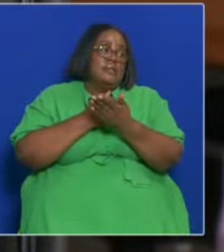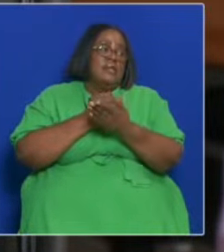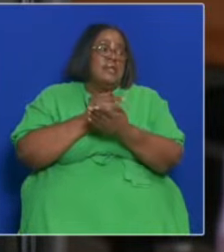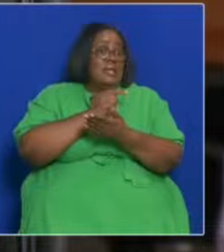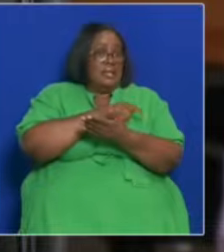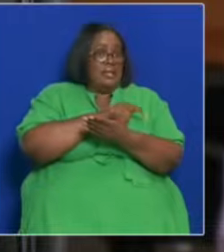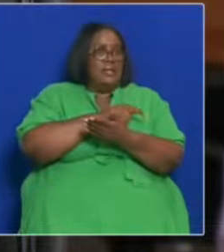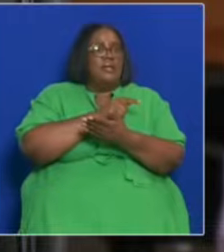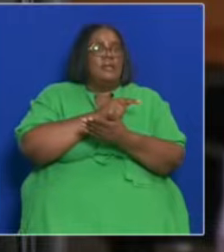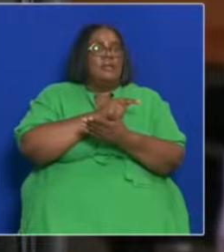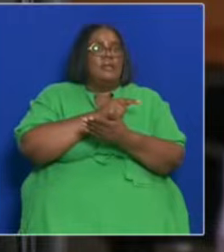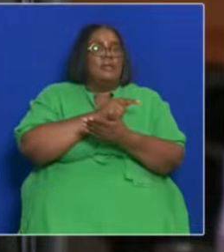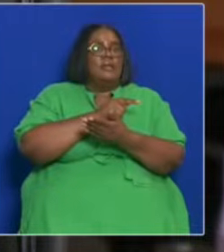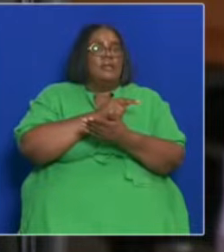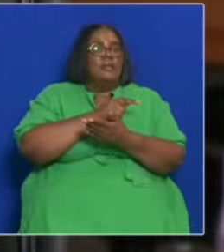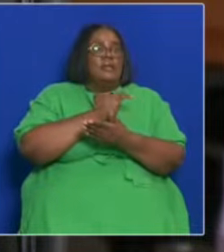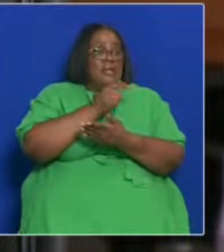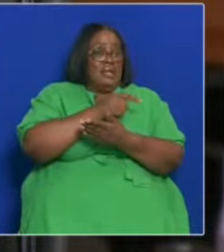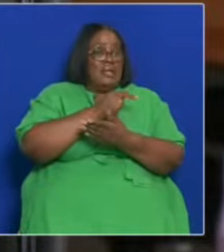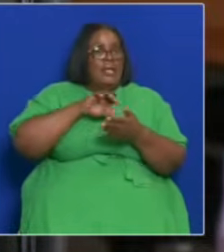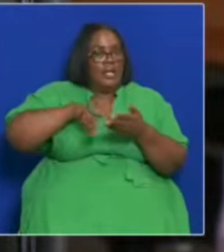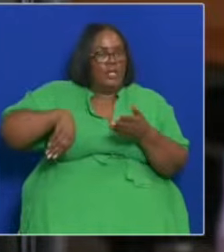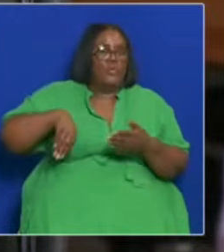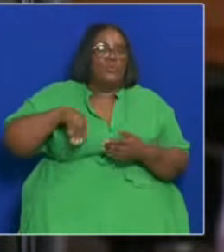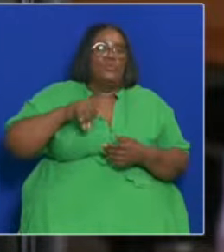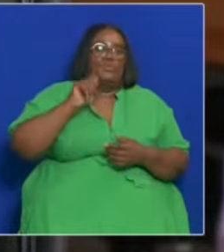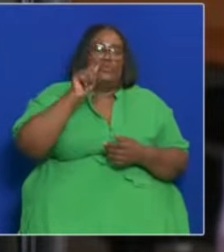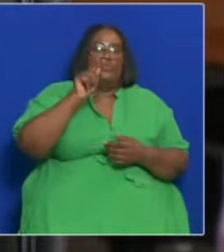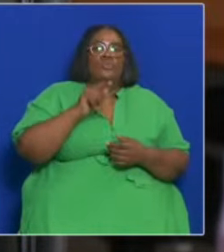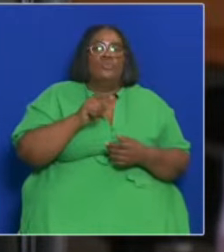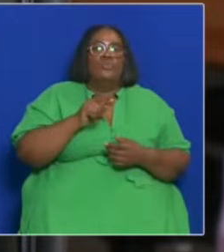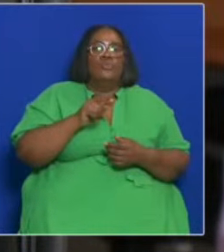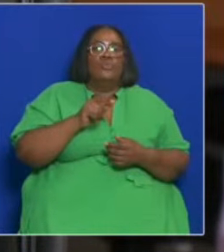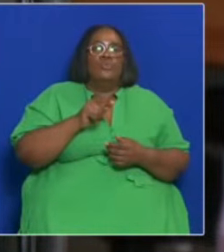and it's Advocate Ramsamy who then sends it to the